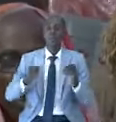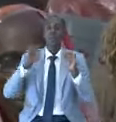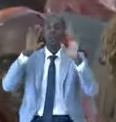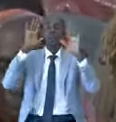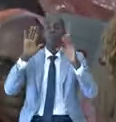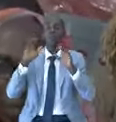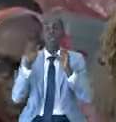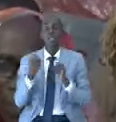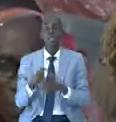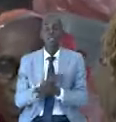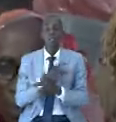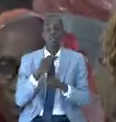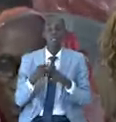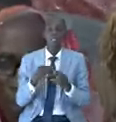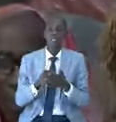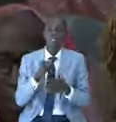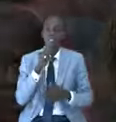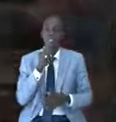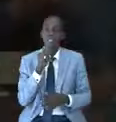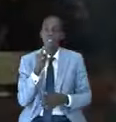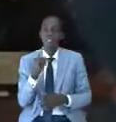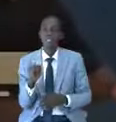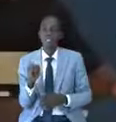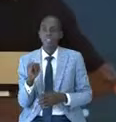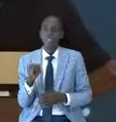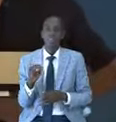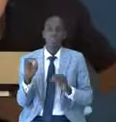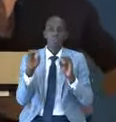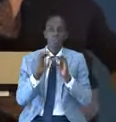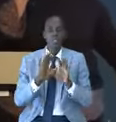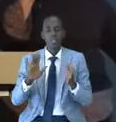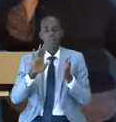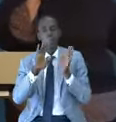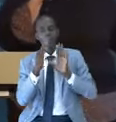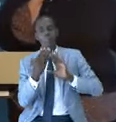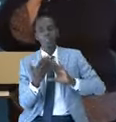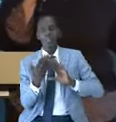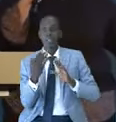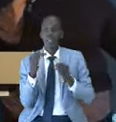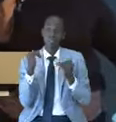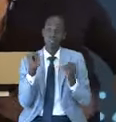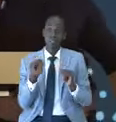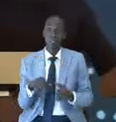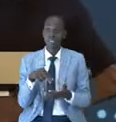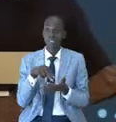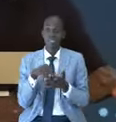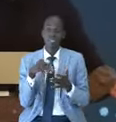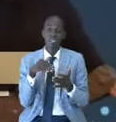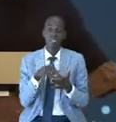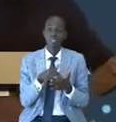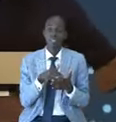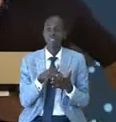What a powerful name it is. And nothing can stand against.